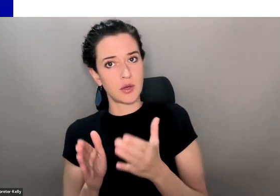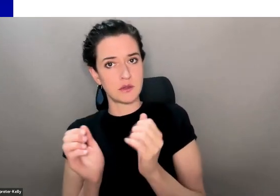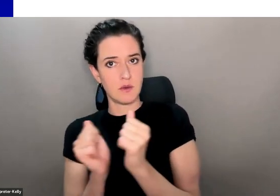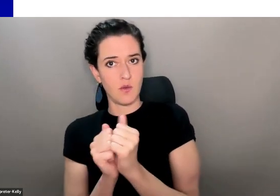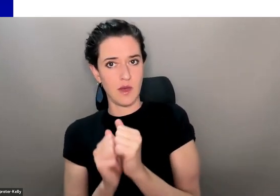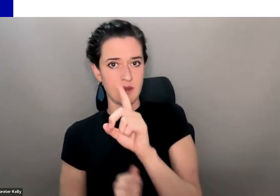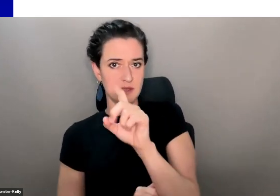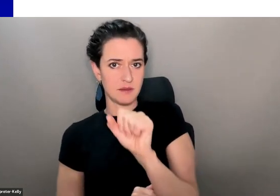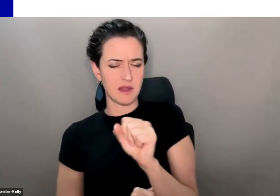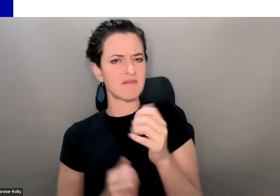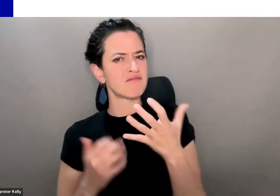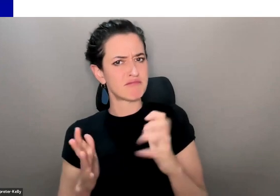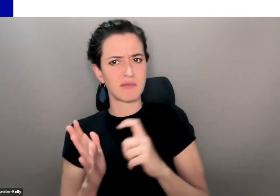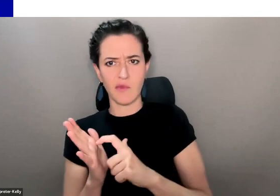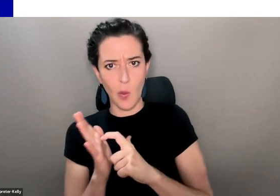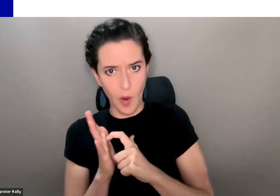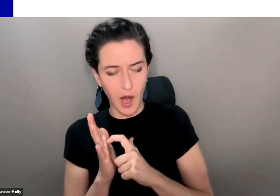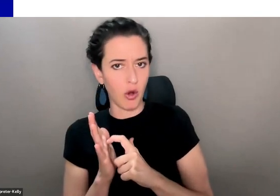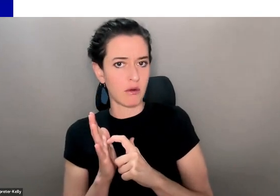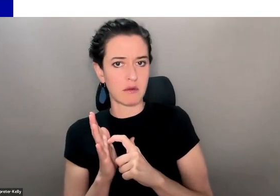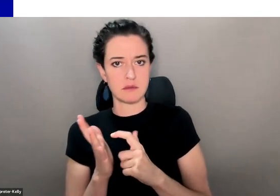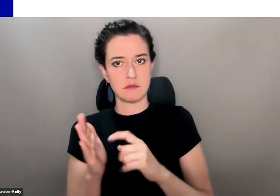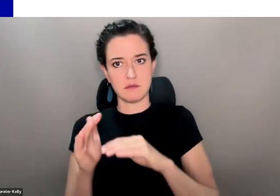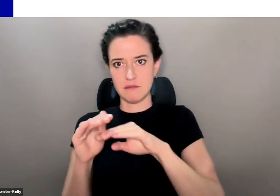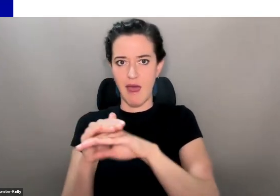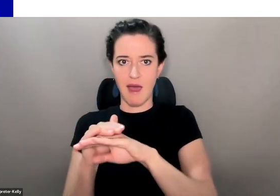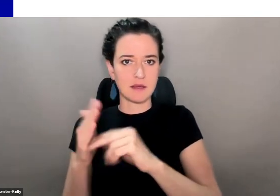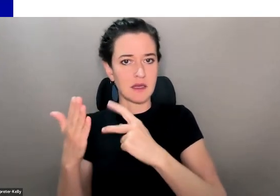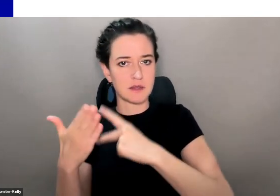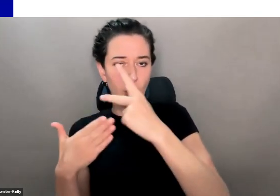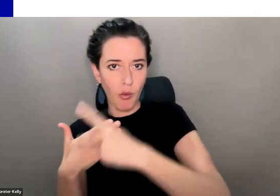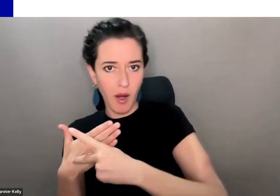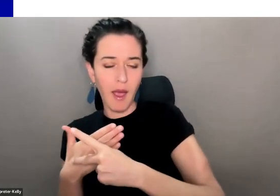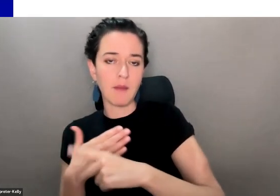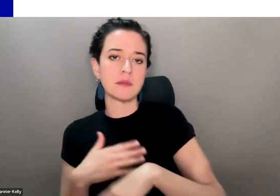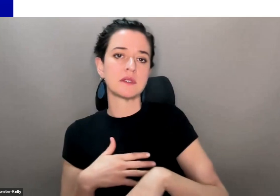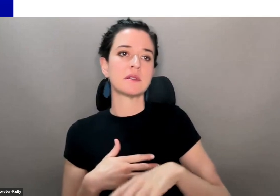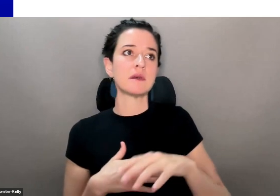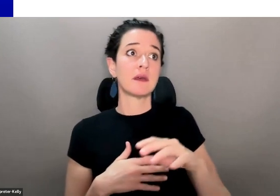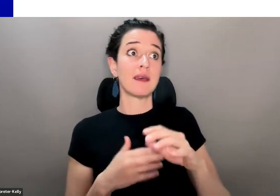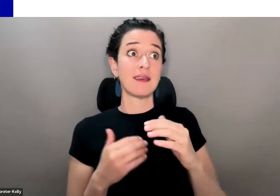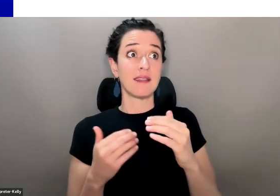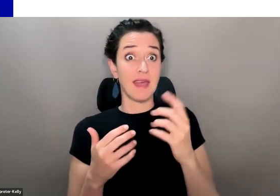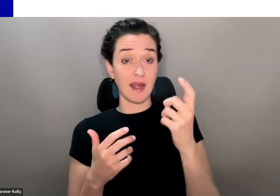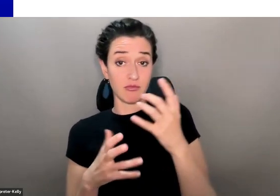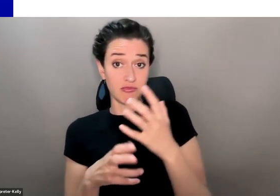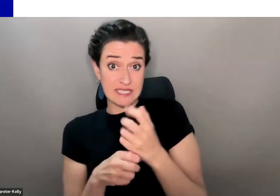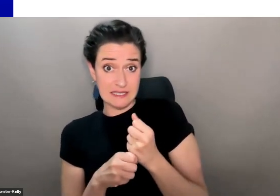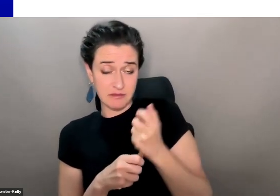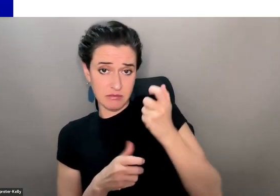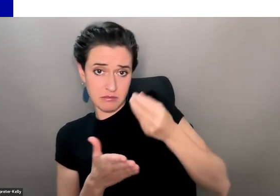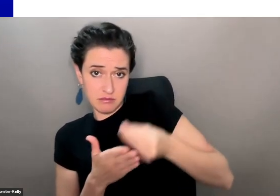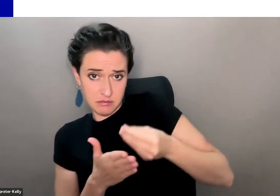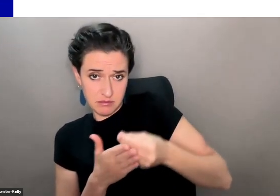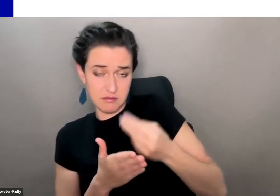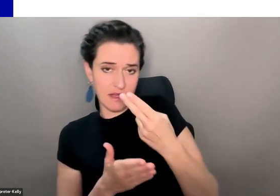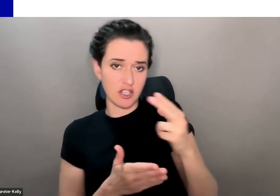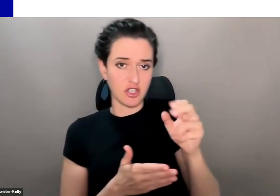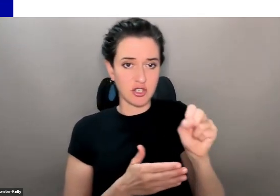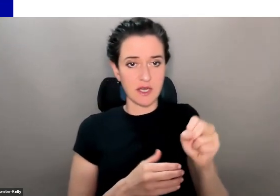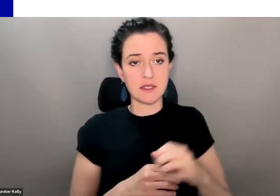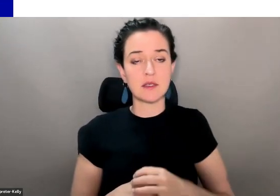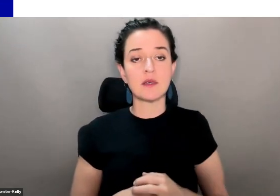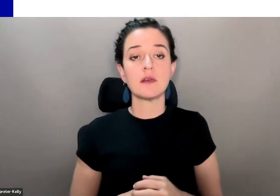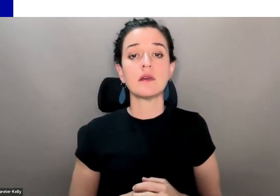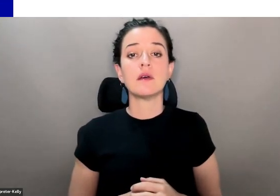have access to programs and activities funded by HHS. But what accessibility specifically meant